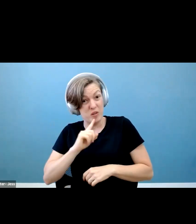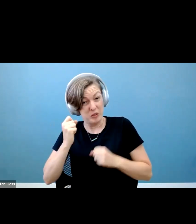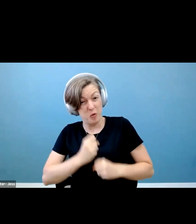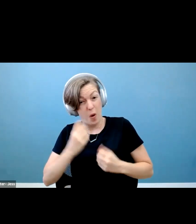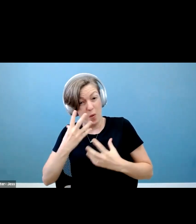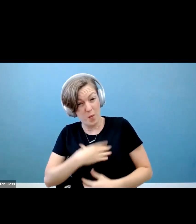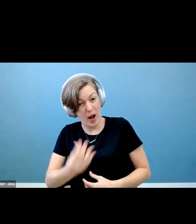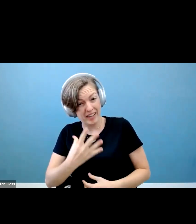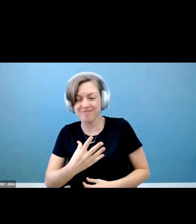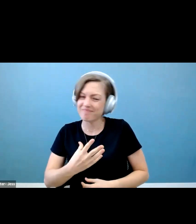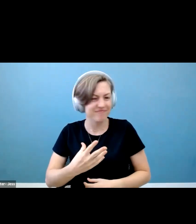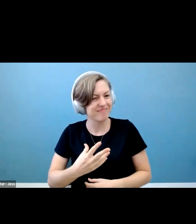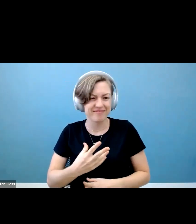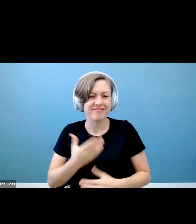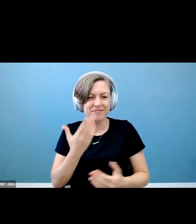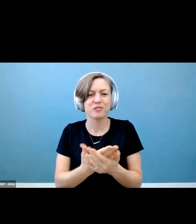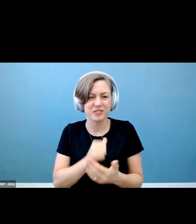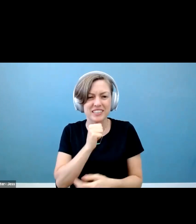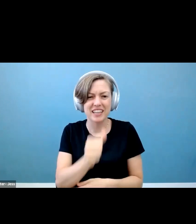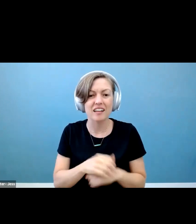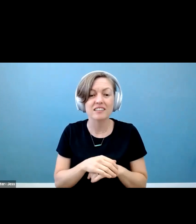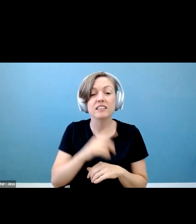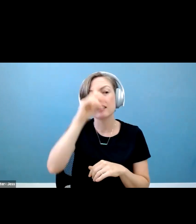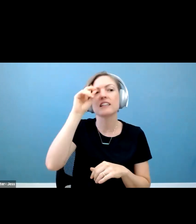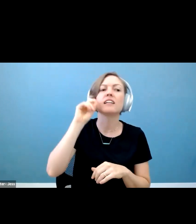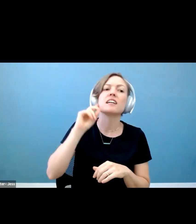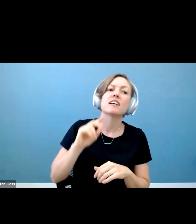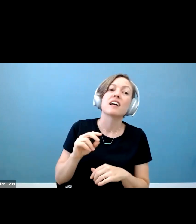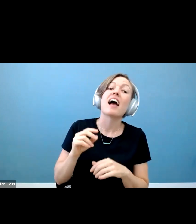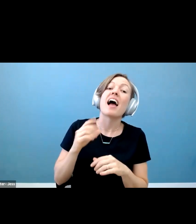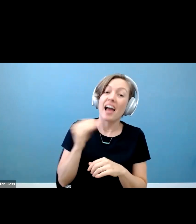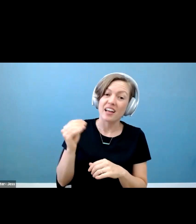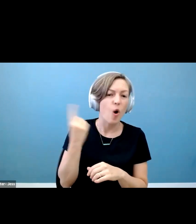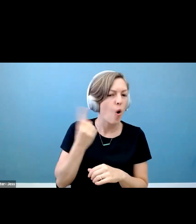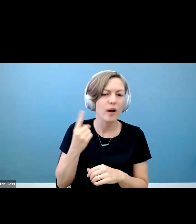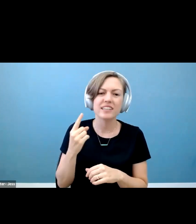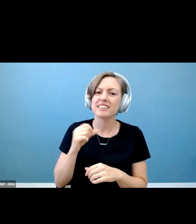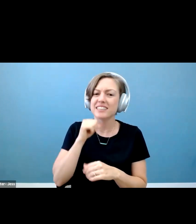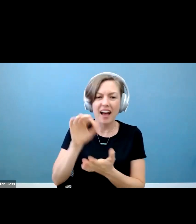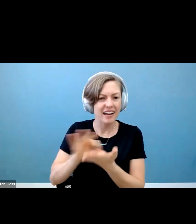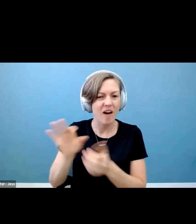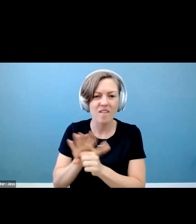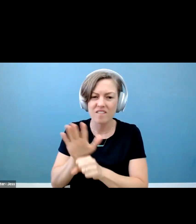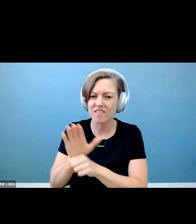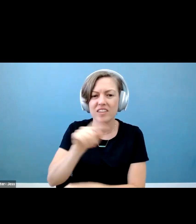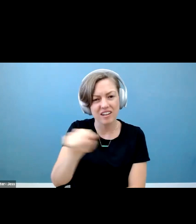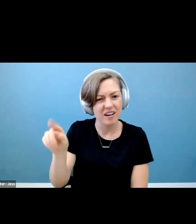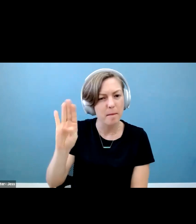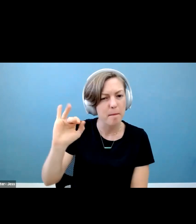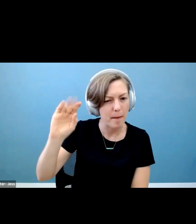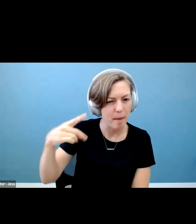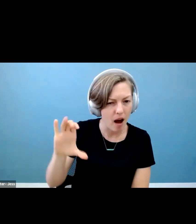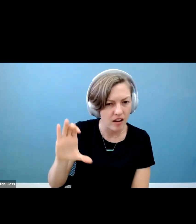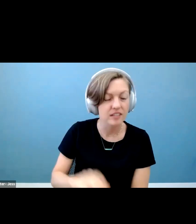This is true even though it systematically undercounted BIPOC. The census results fueled existing